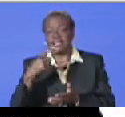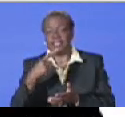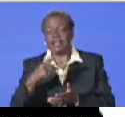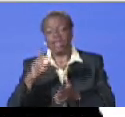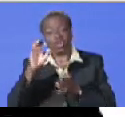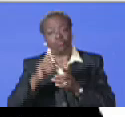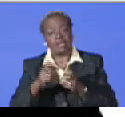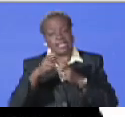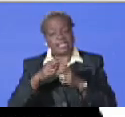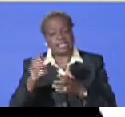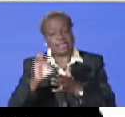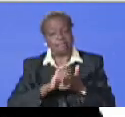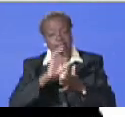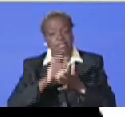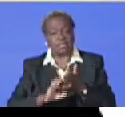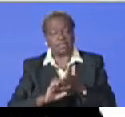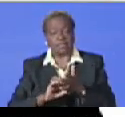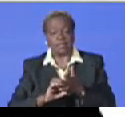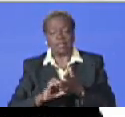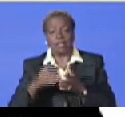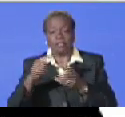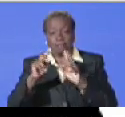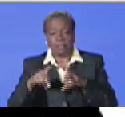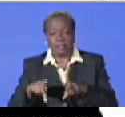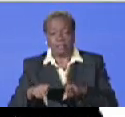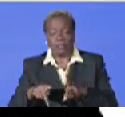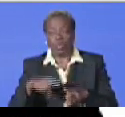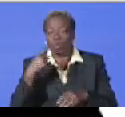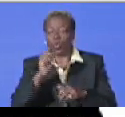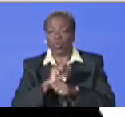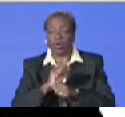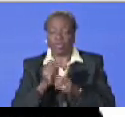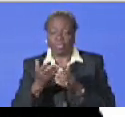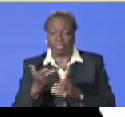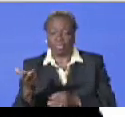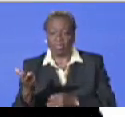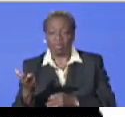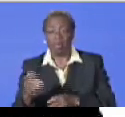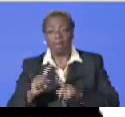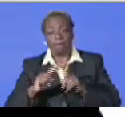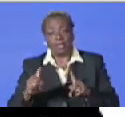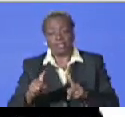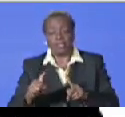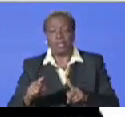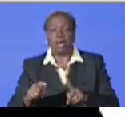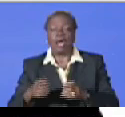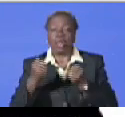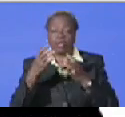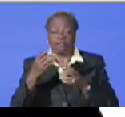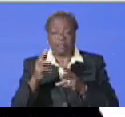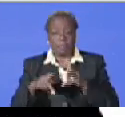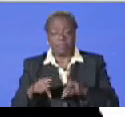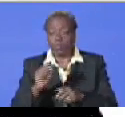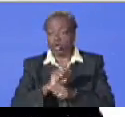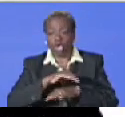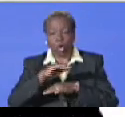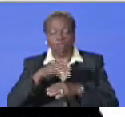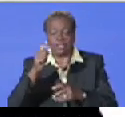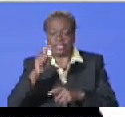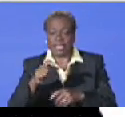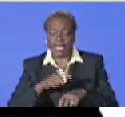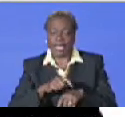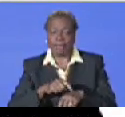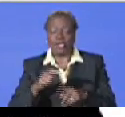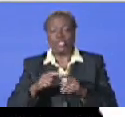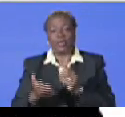midst of the pandemic due to increased demands for the department's services, but much of the staff have been working overtime to assist clients.